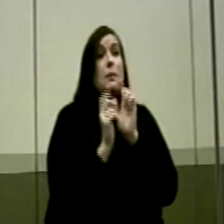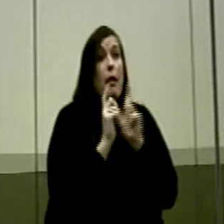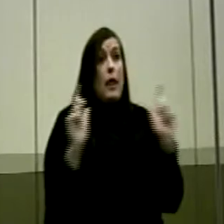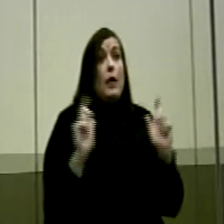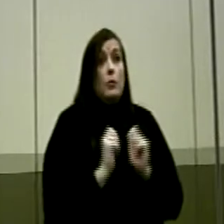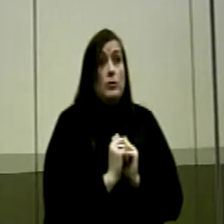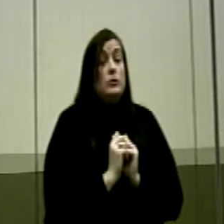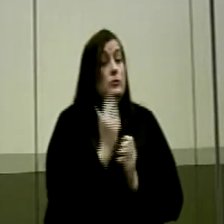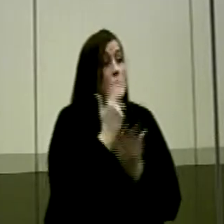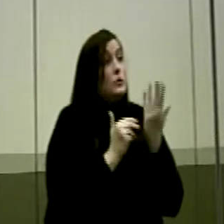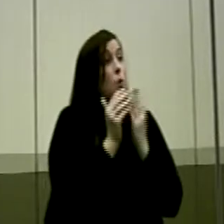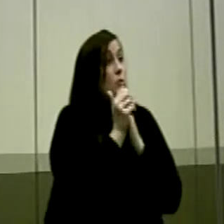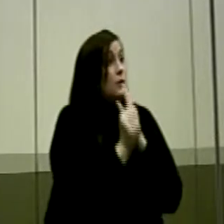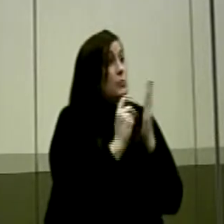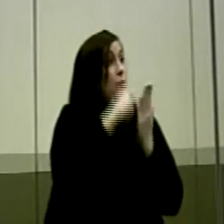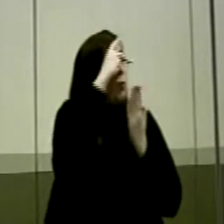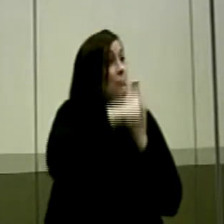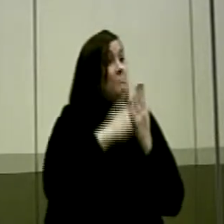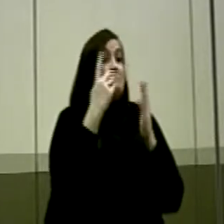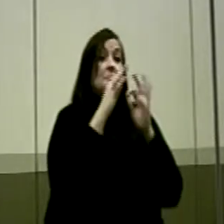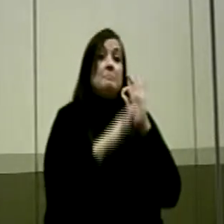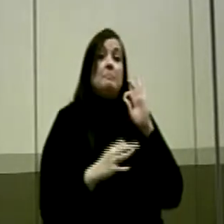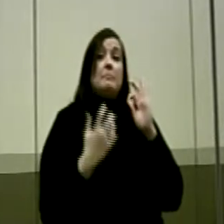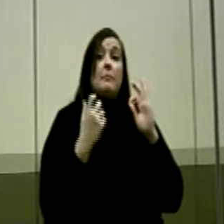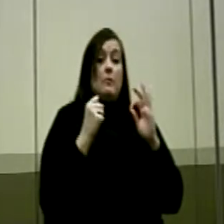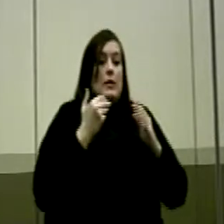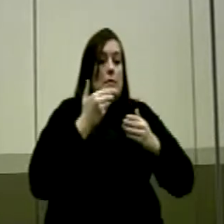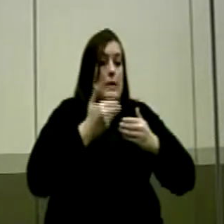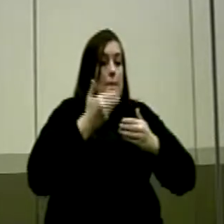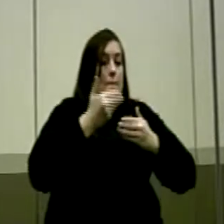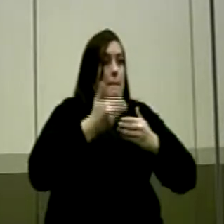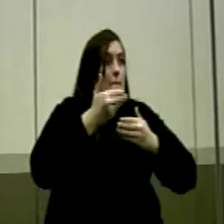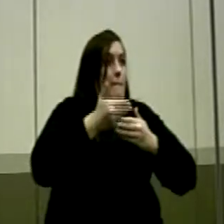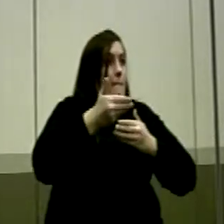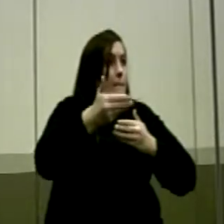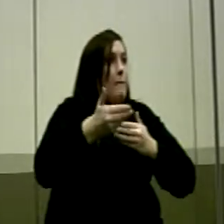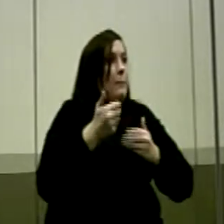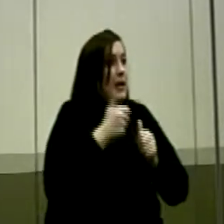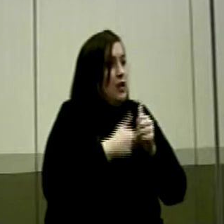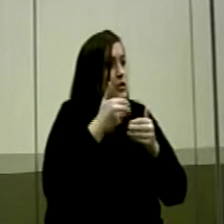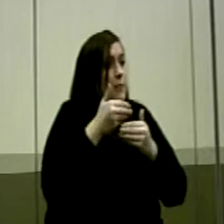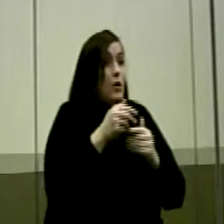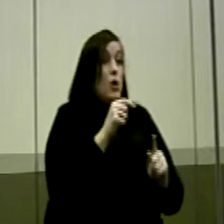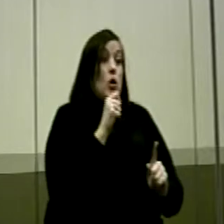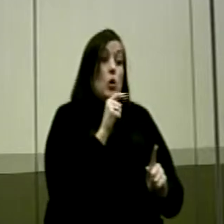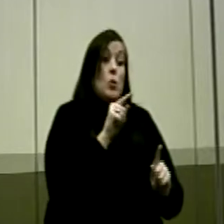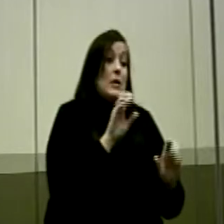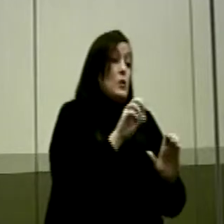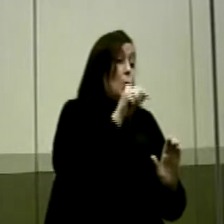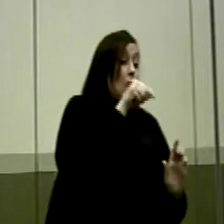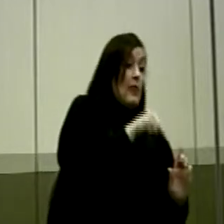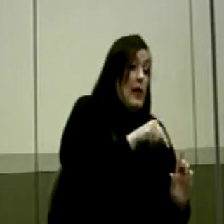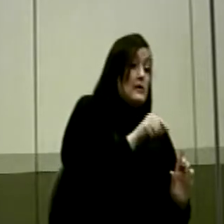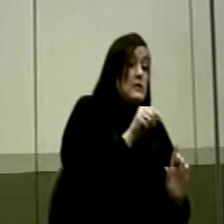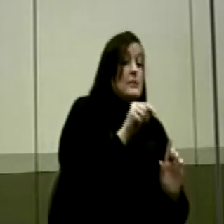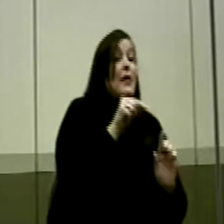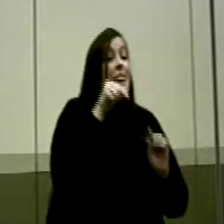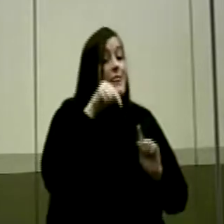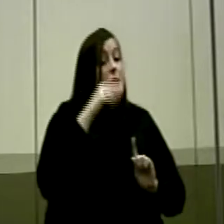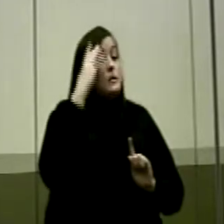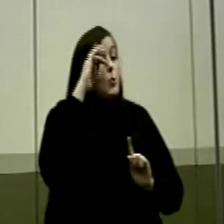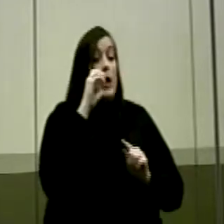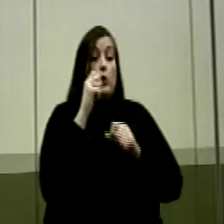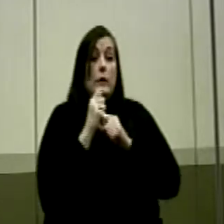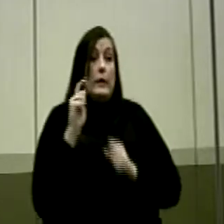social skills programs. Something very simple where it's like a step by step by step. Like you didn't do this, and this is why you didn't get